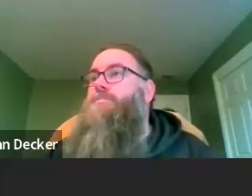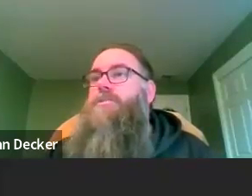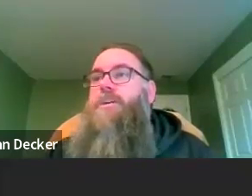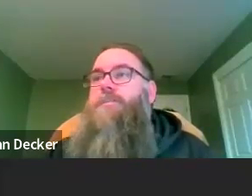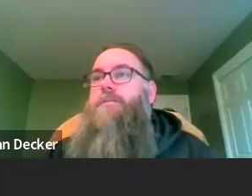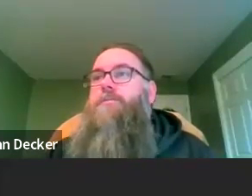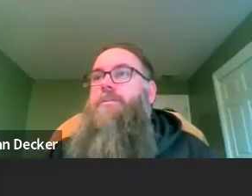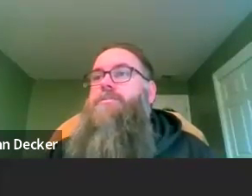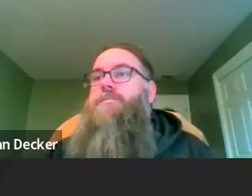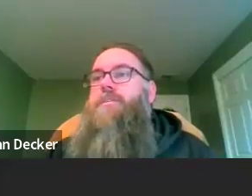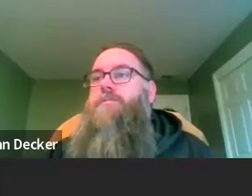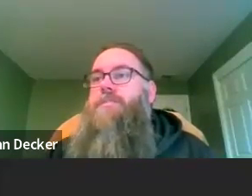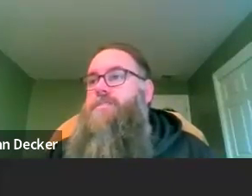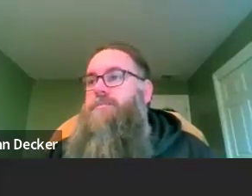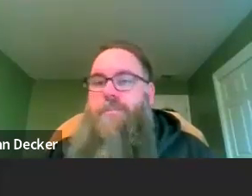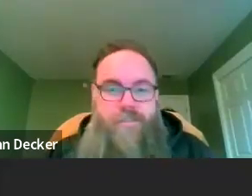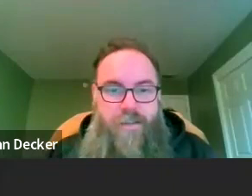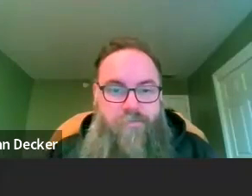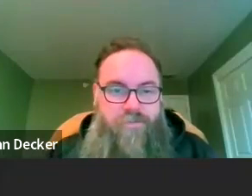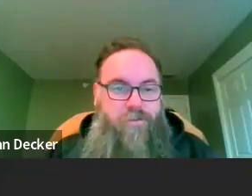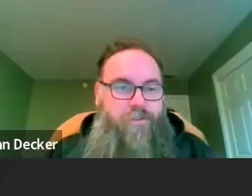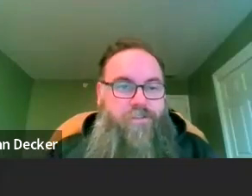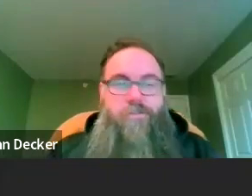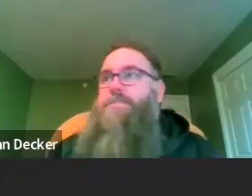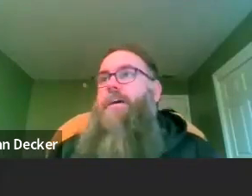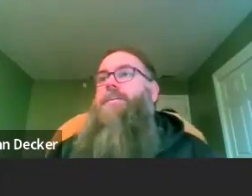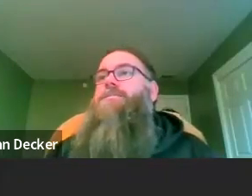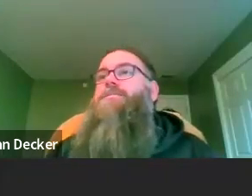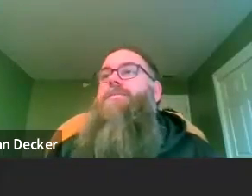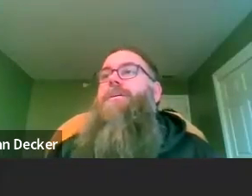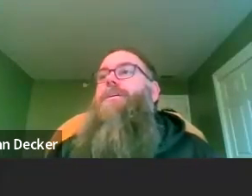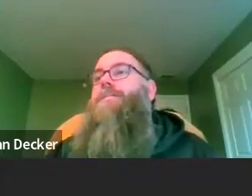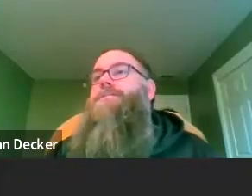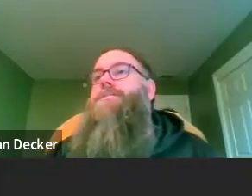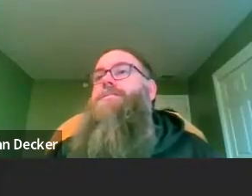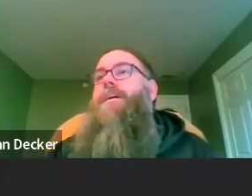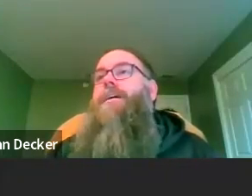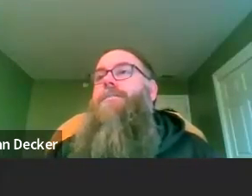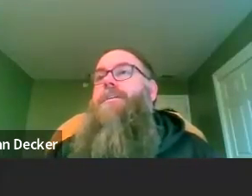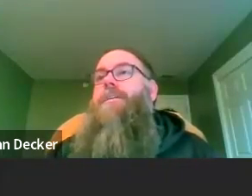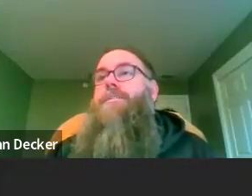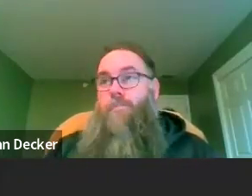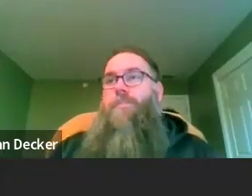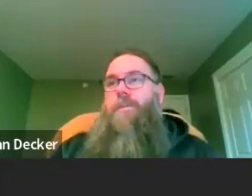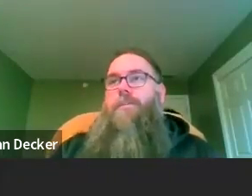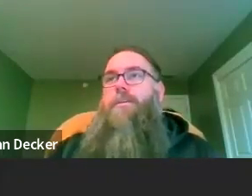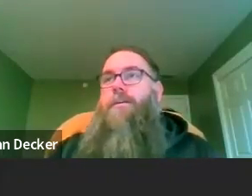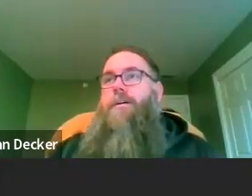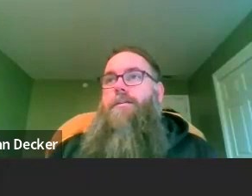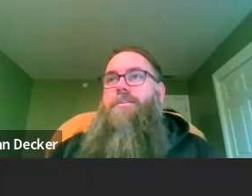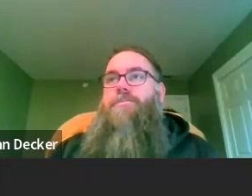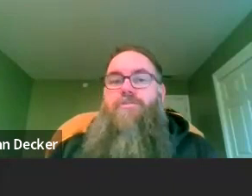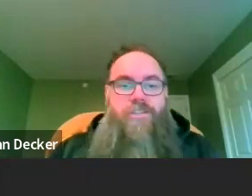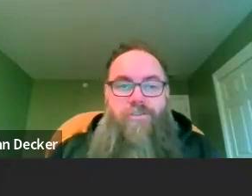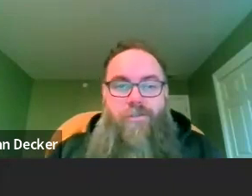Mirasol Village project, but it occurs to me that no one's ever seen what the inside of Mirasol Village looks like. And so this is this will be